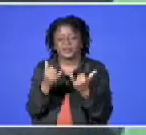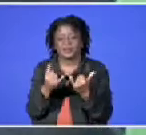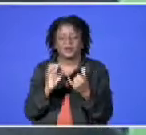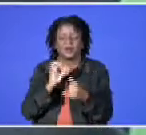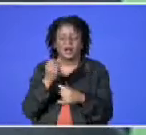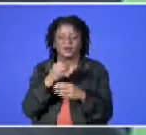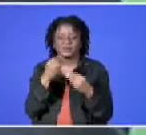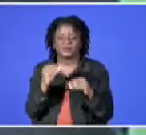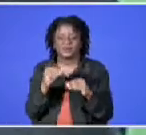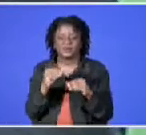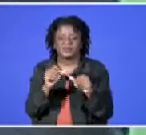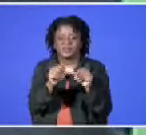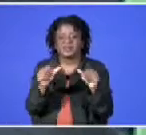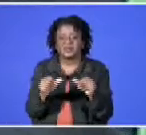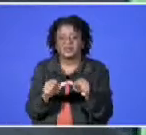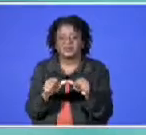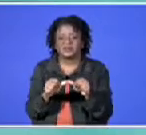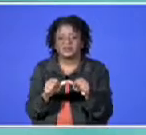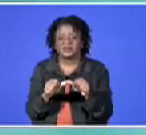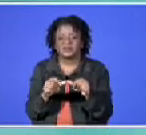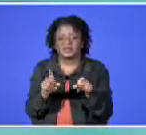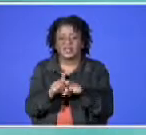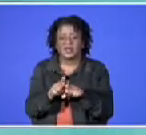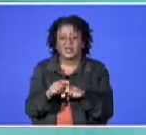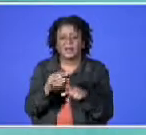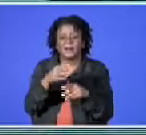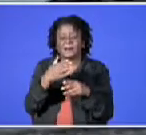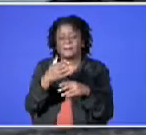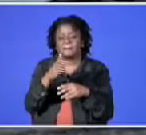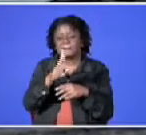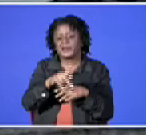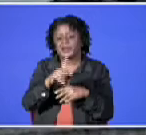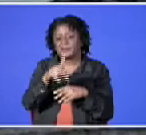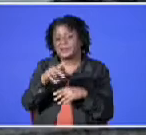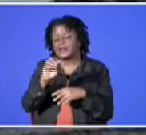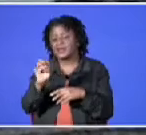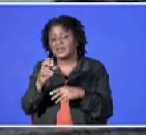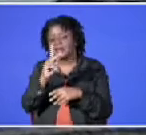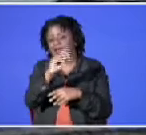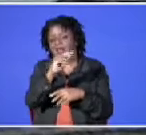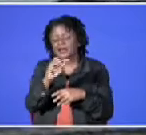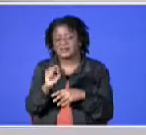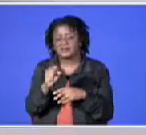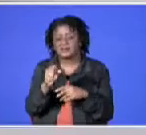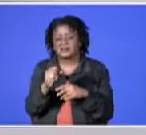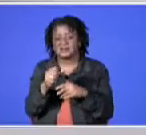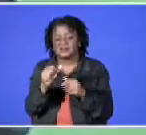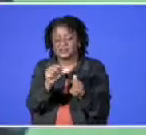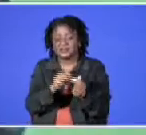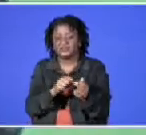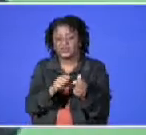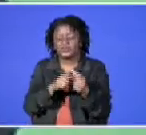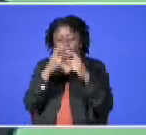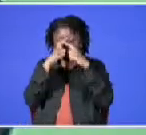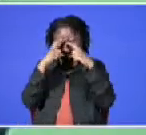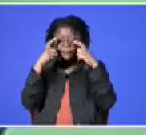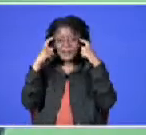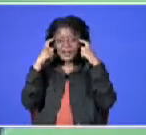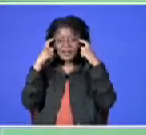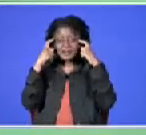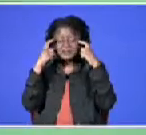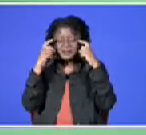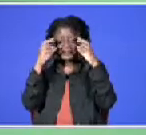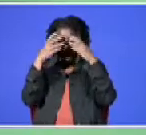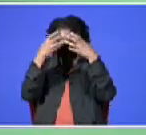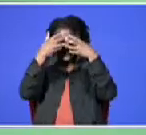areas such as basic PPE kits, surgical masks, N95 and KN95 masks,